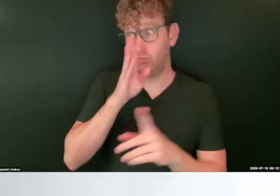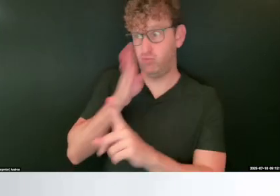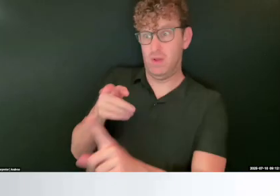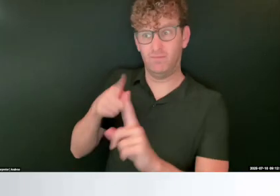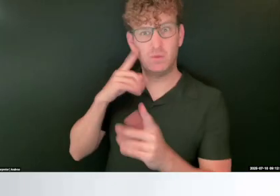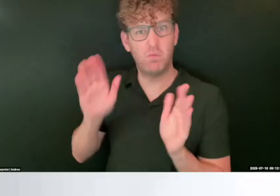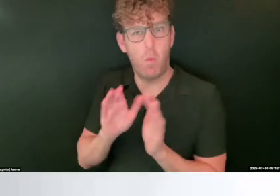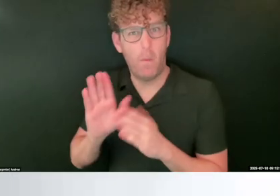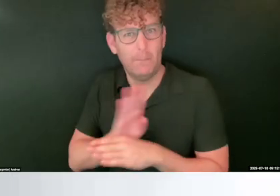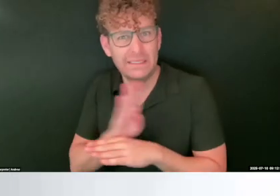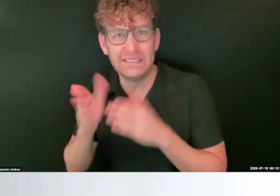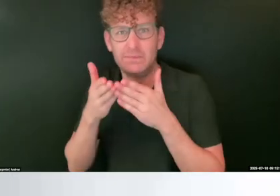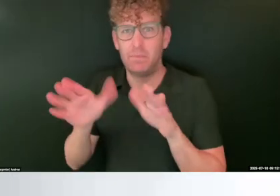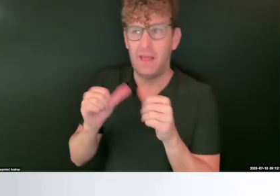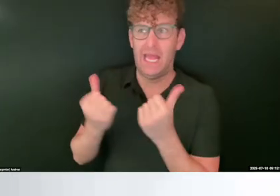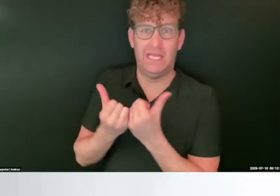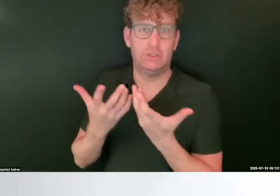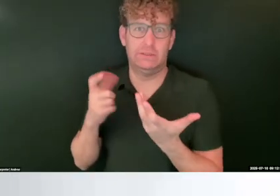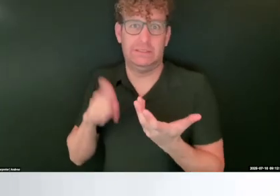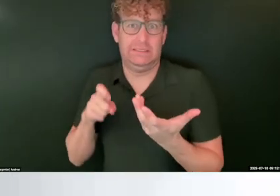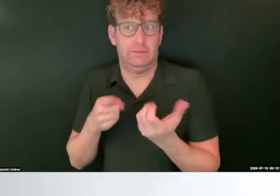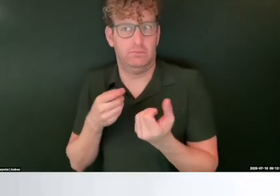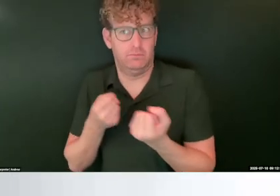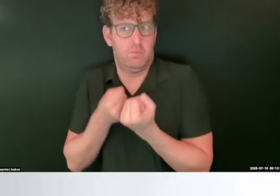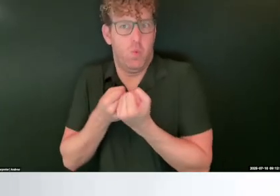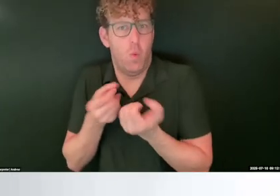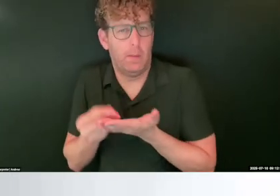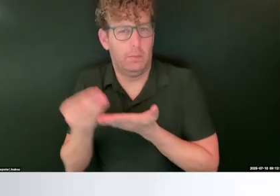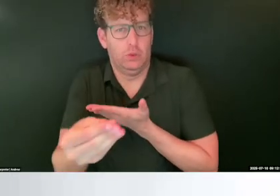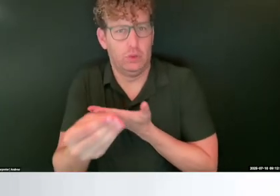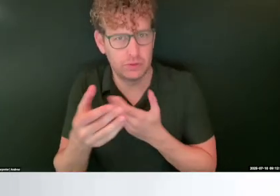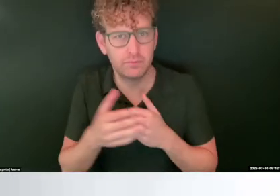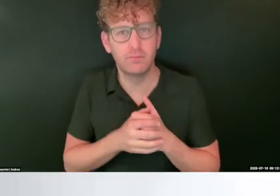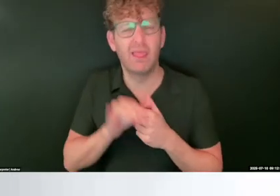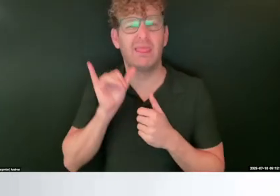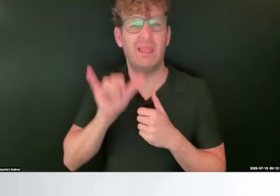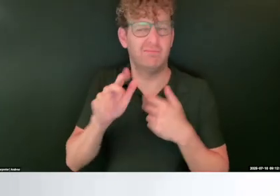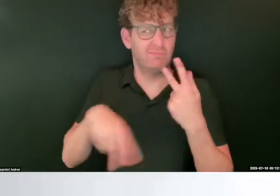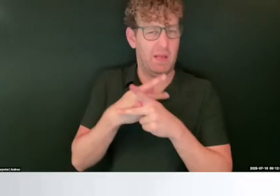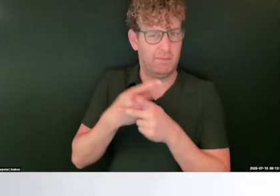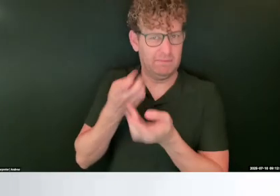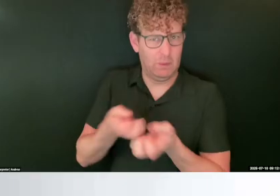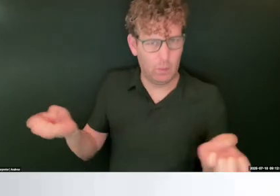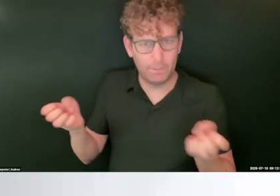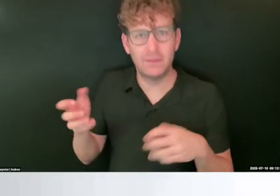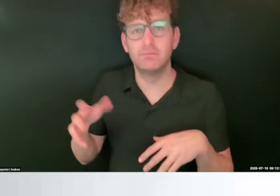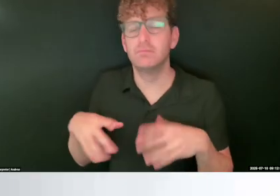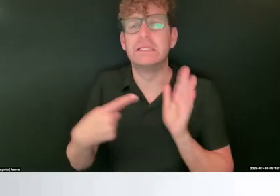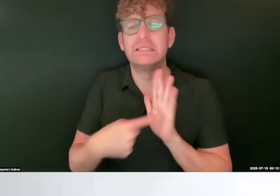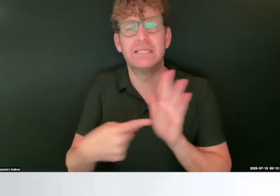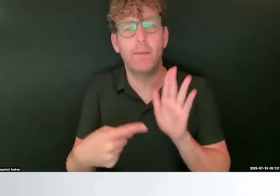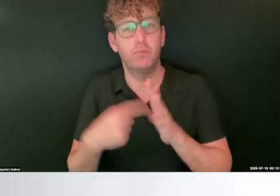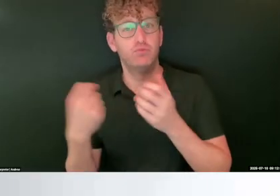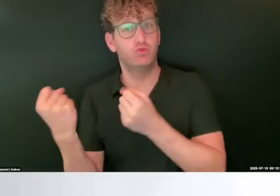agencies who are most often in need of support for purchasing these types of equipment. To provide another example, for the Driving Clean